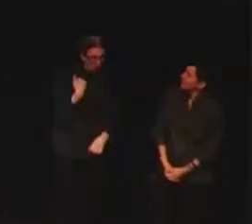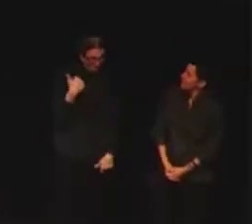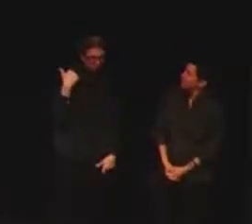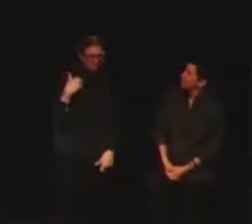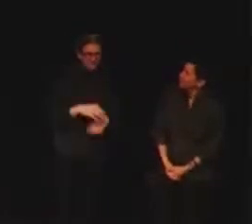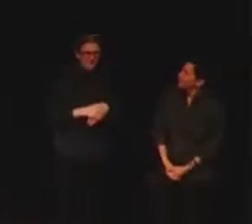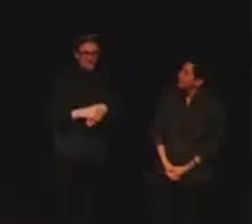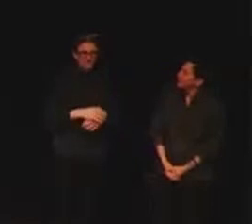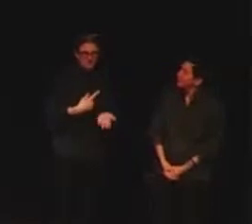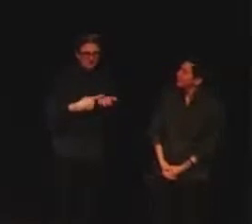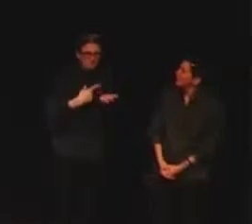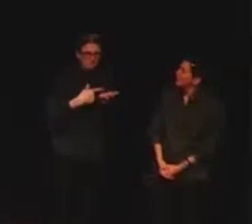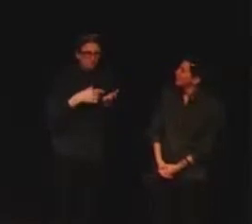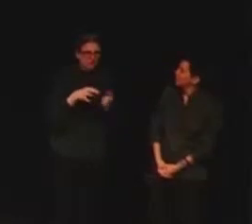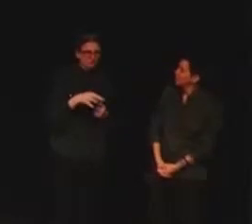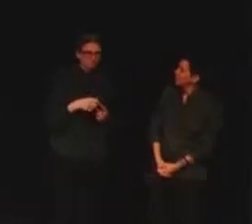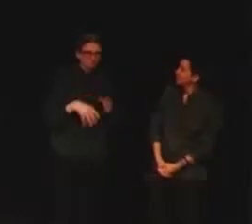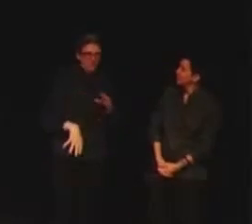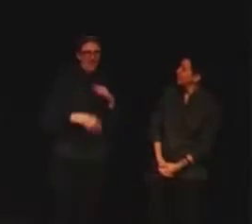And let's talk about Extra Special. So